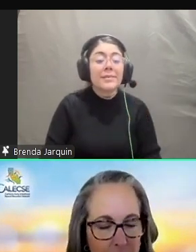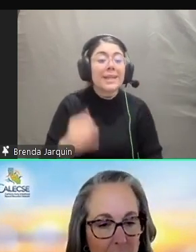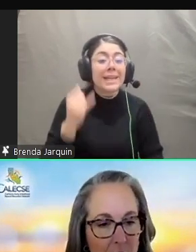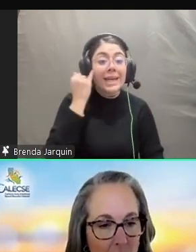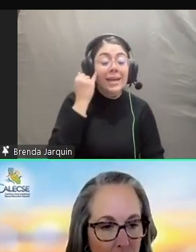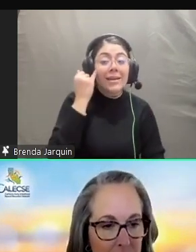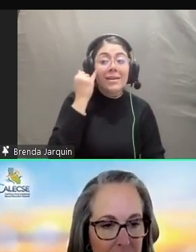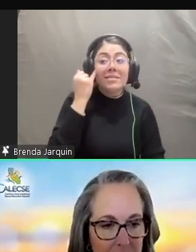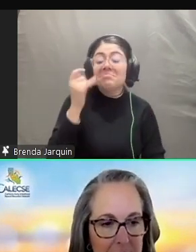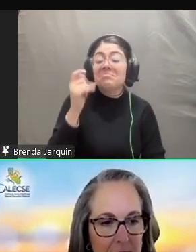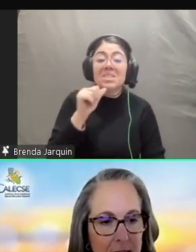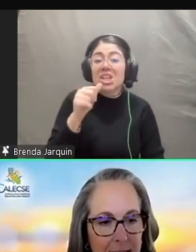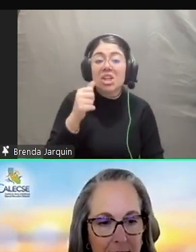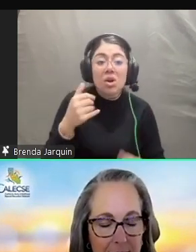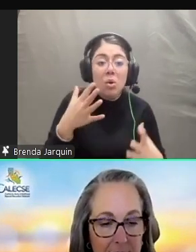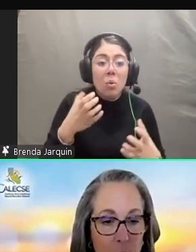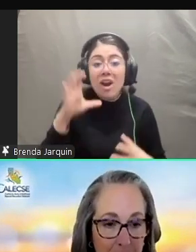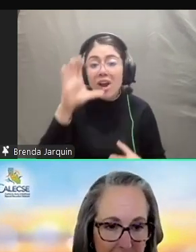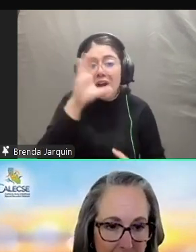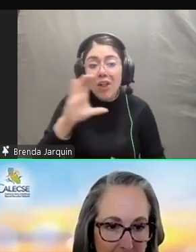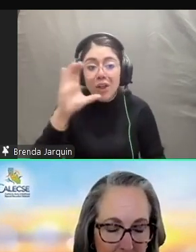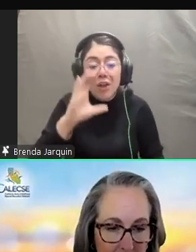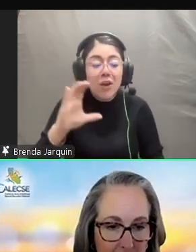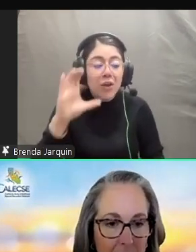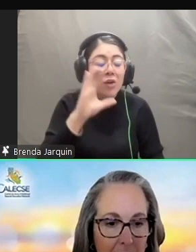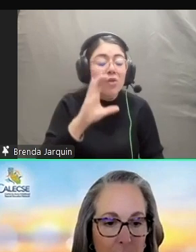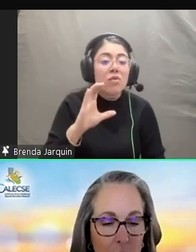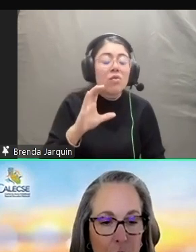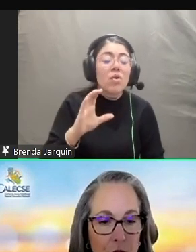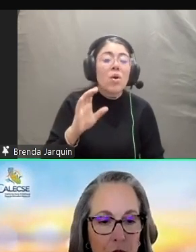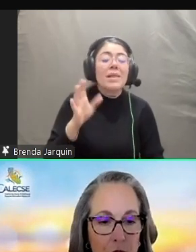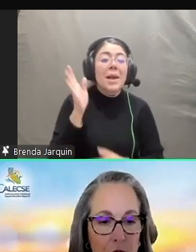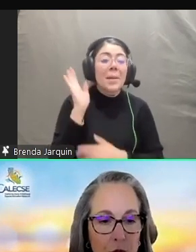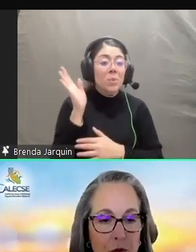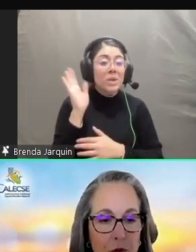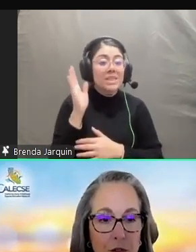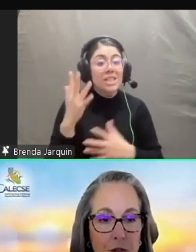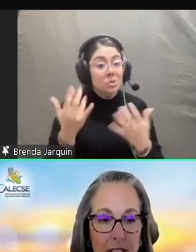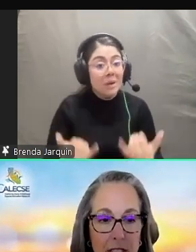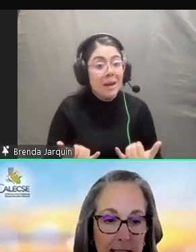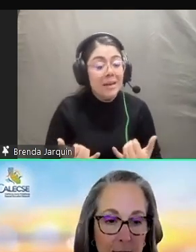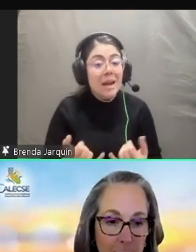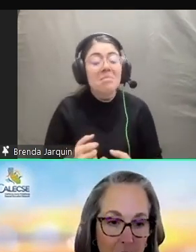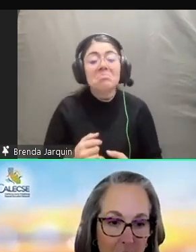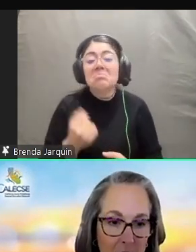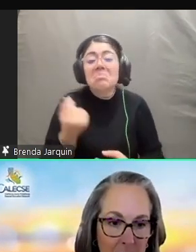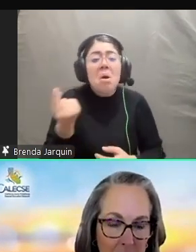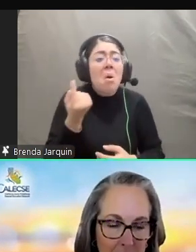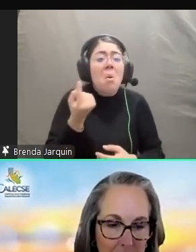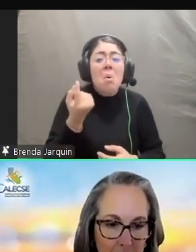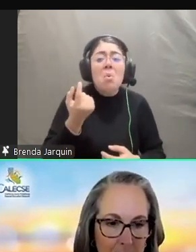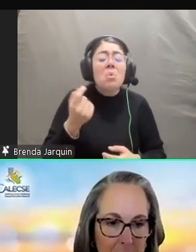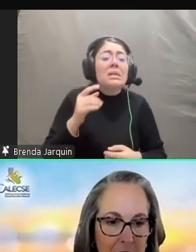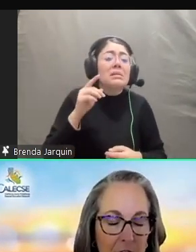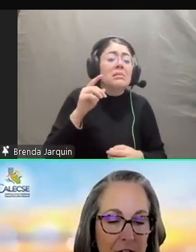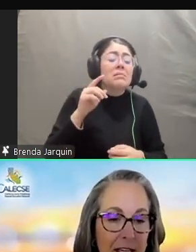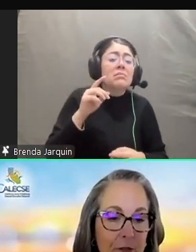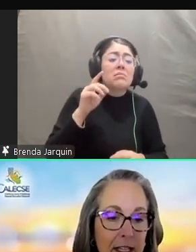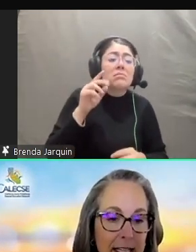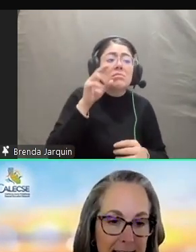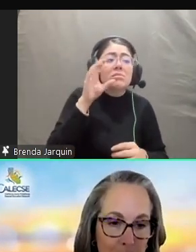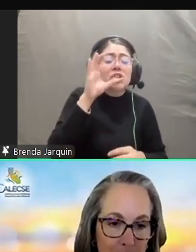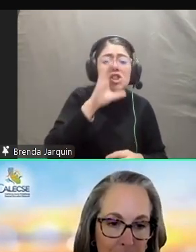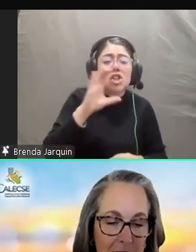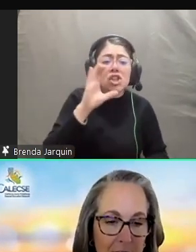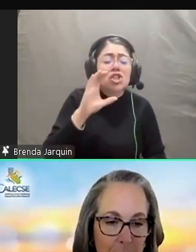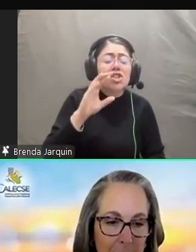presentation, etc., you can always visit the CalECSE website and go to resources by exemplar, because